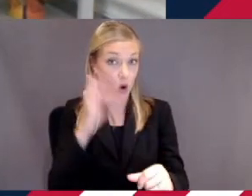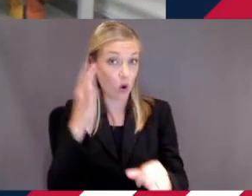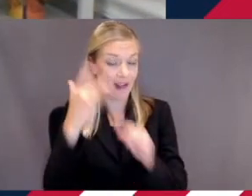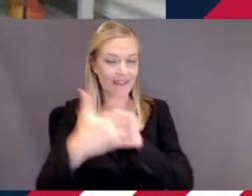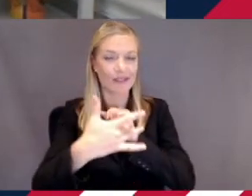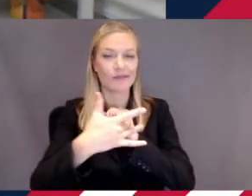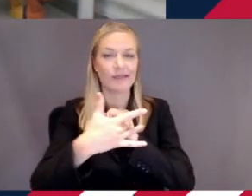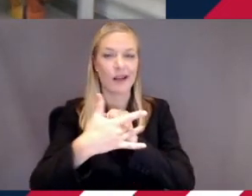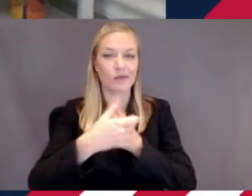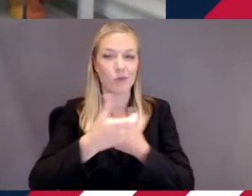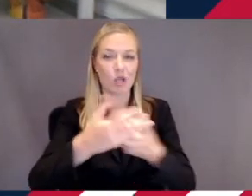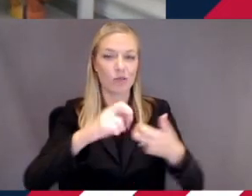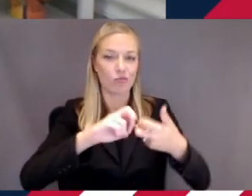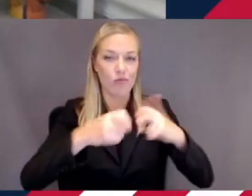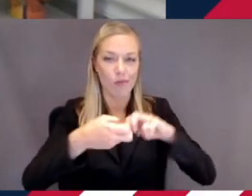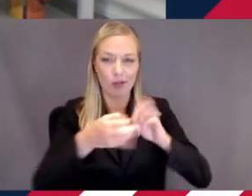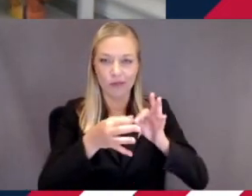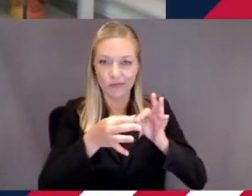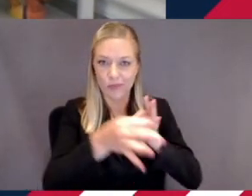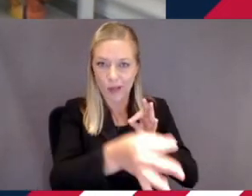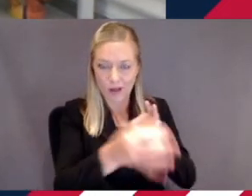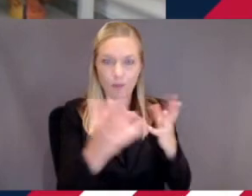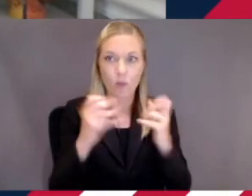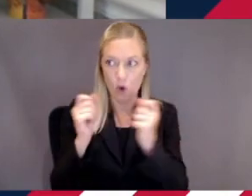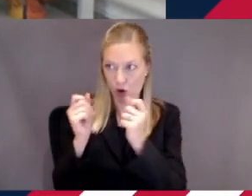Want to make sure everybody gets a chance to vote.